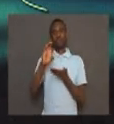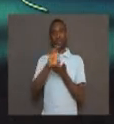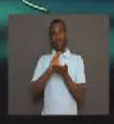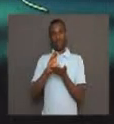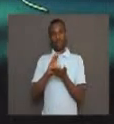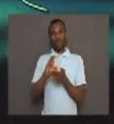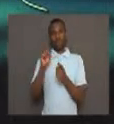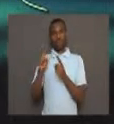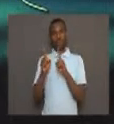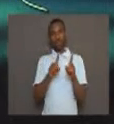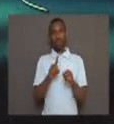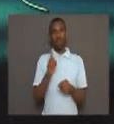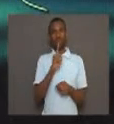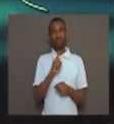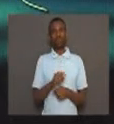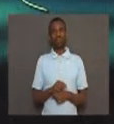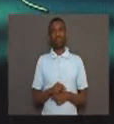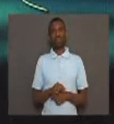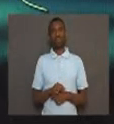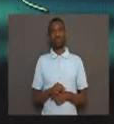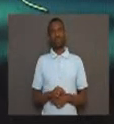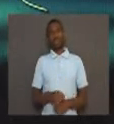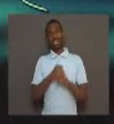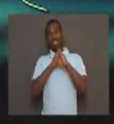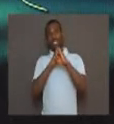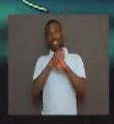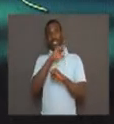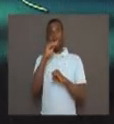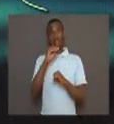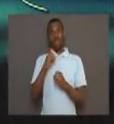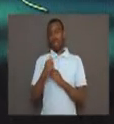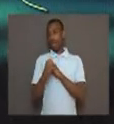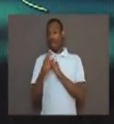of a resistor and a capacitor.